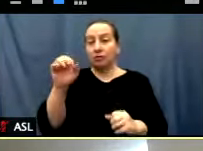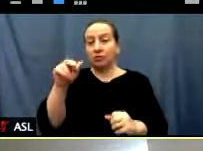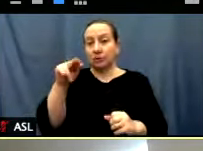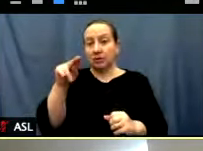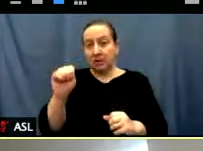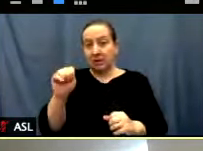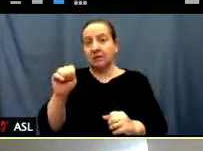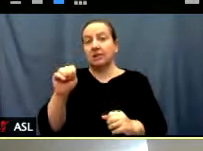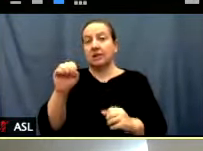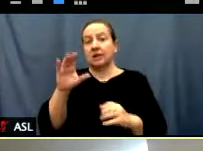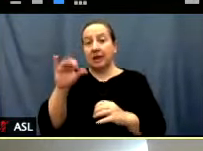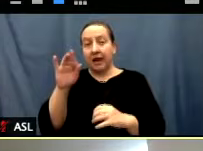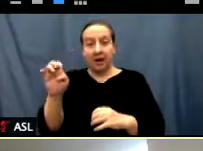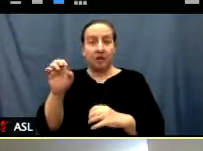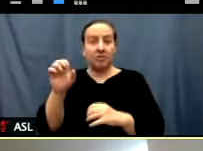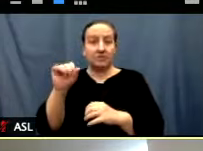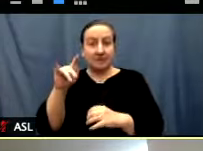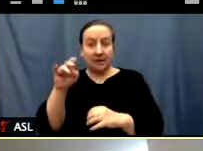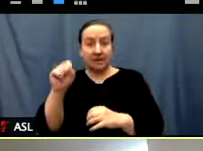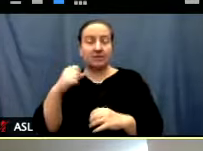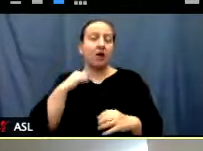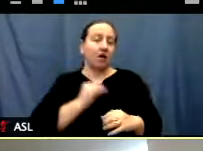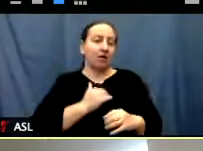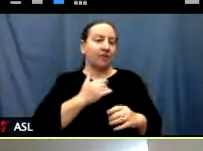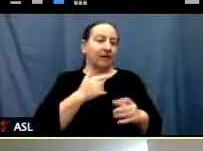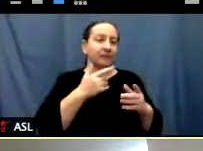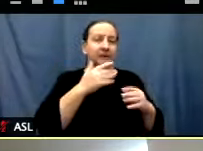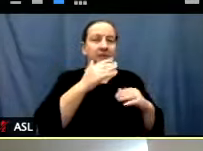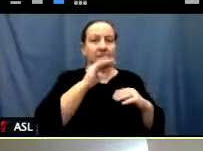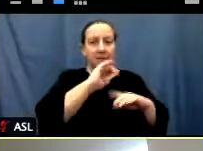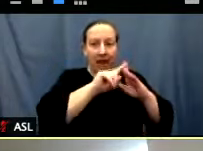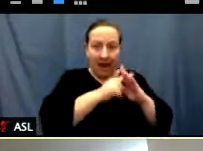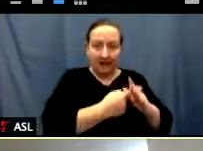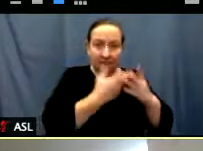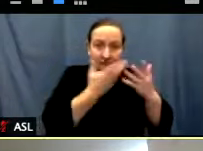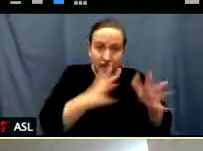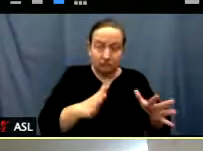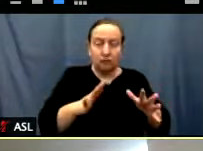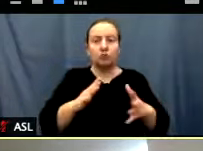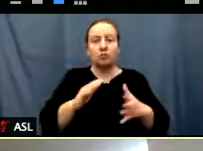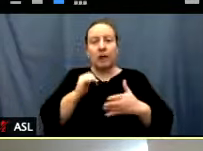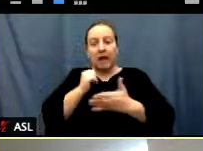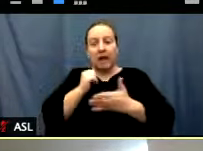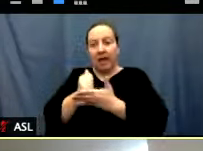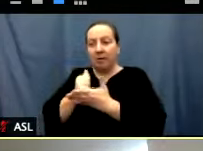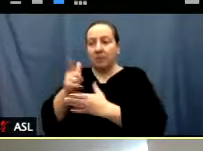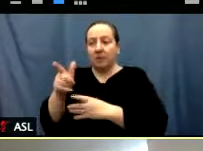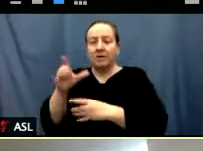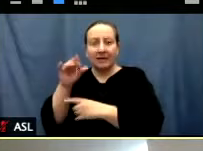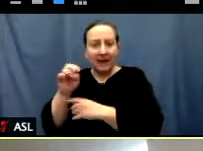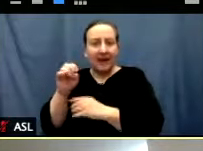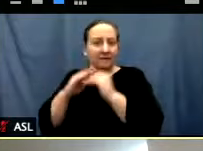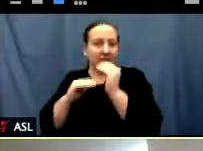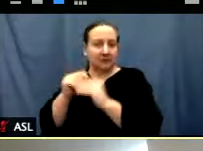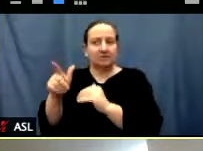have been activated to support other healthcare facilities as they face staffing challenge.